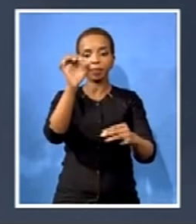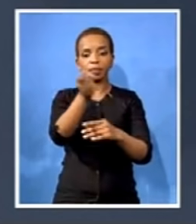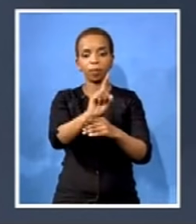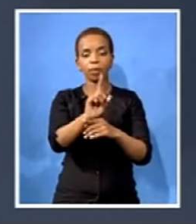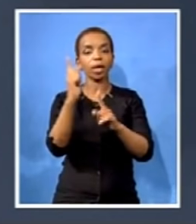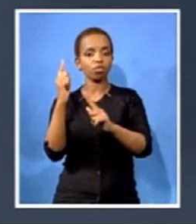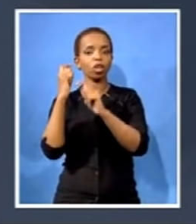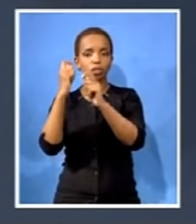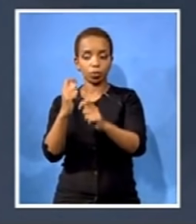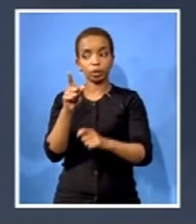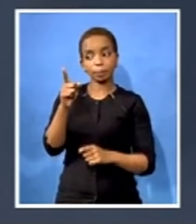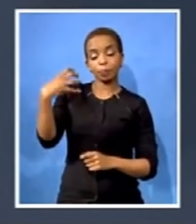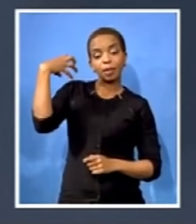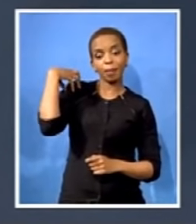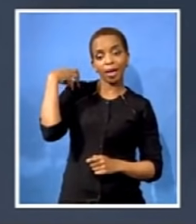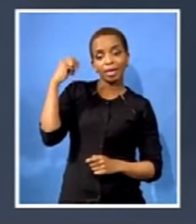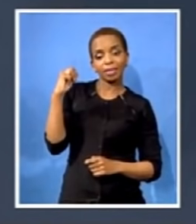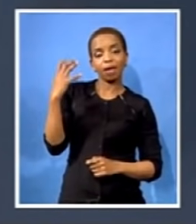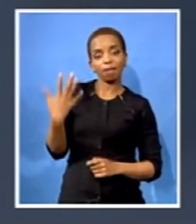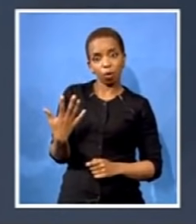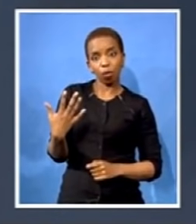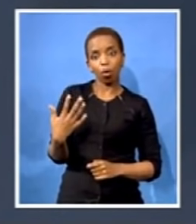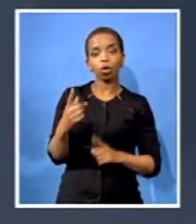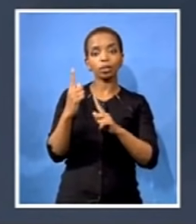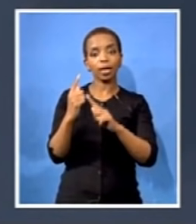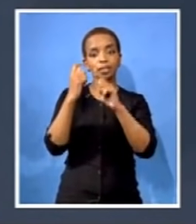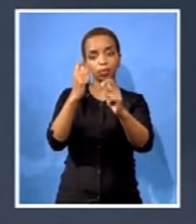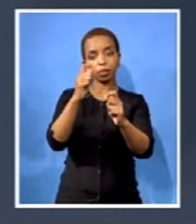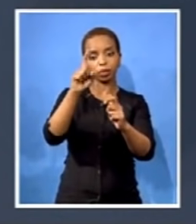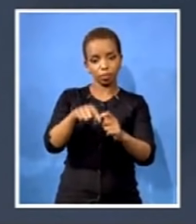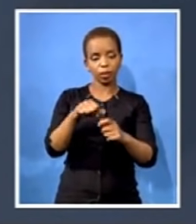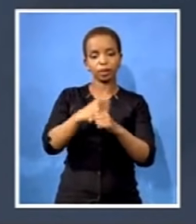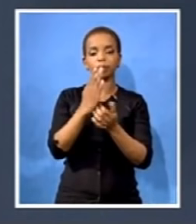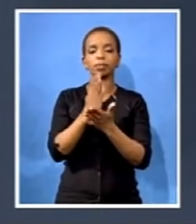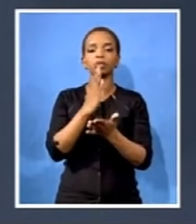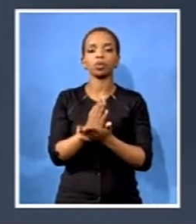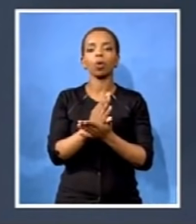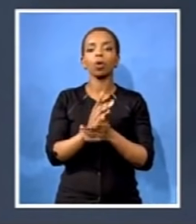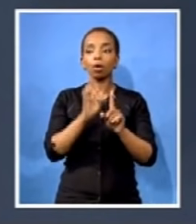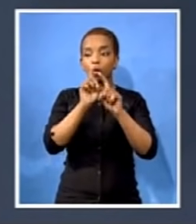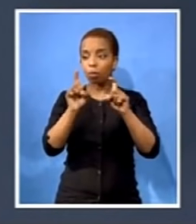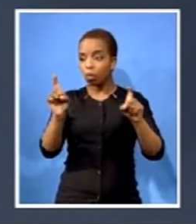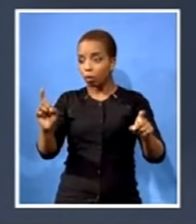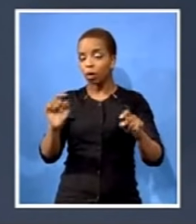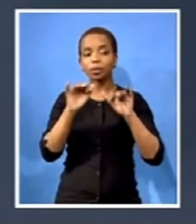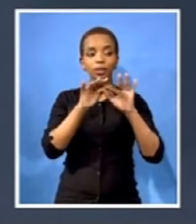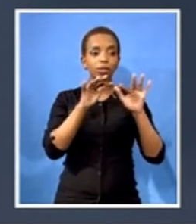that the different modes of public transport are safe for everyone. So that's what he's been doing this morning.